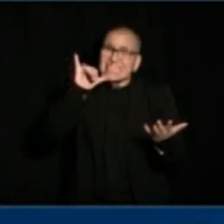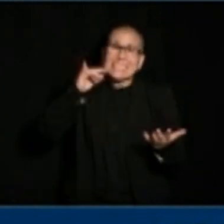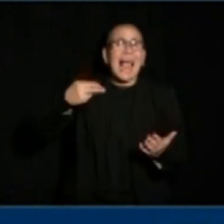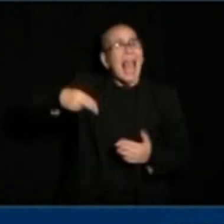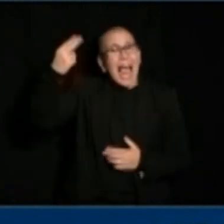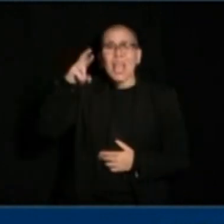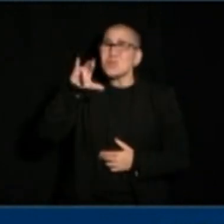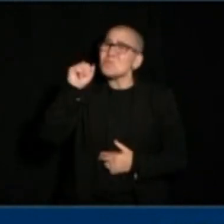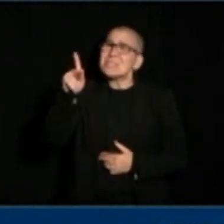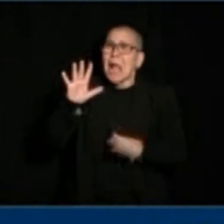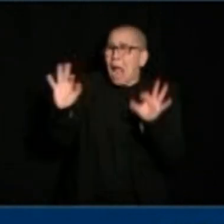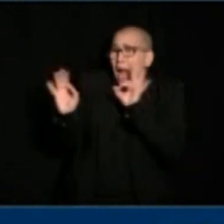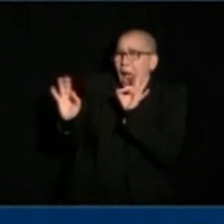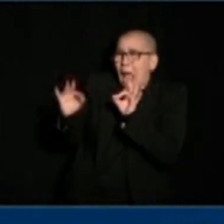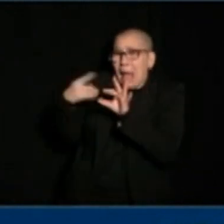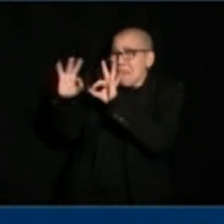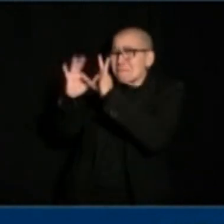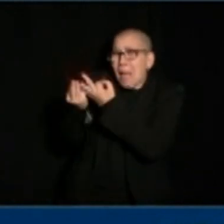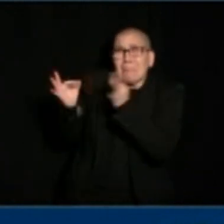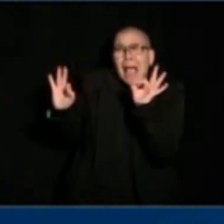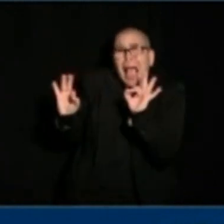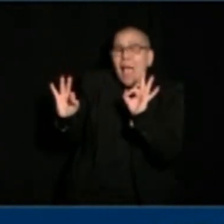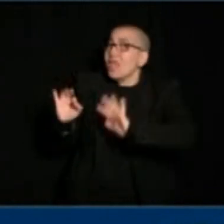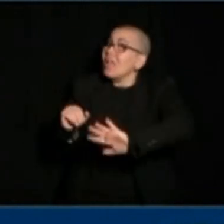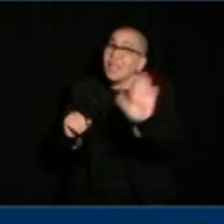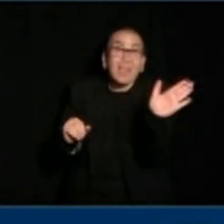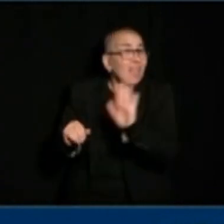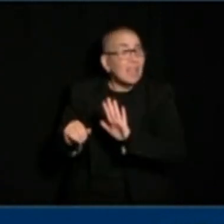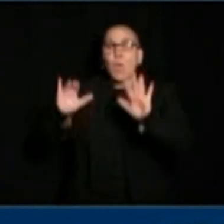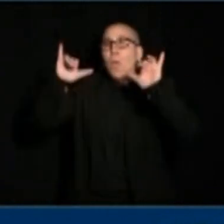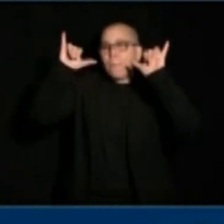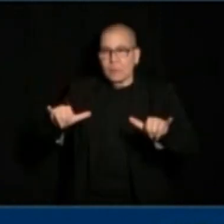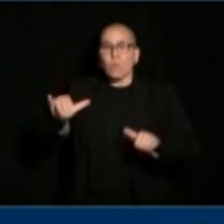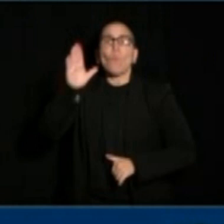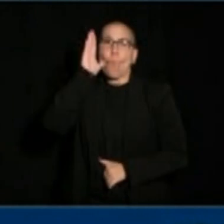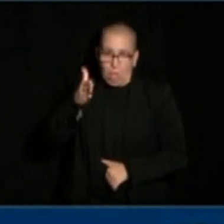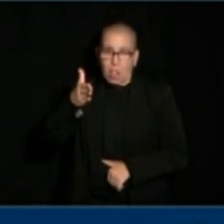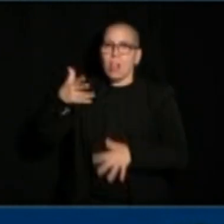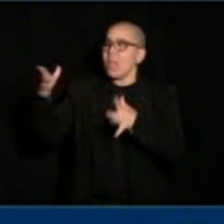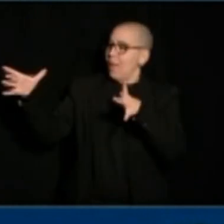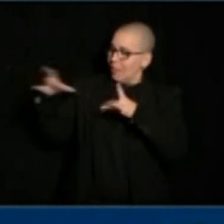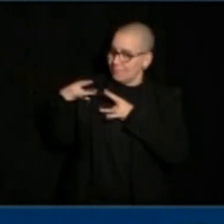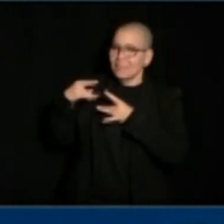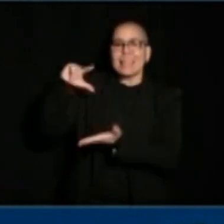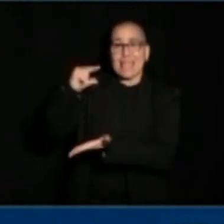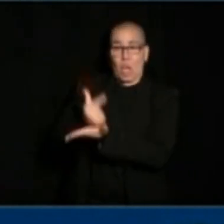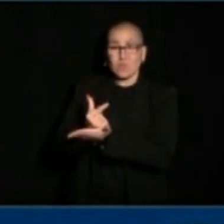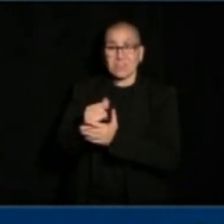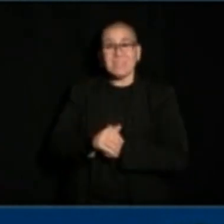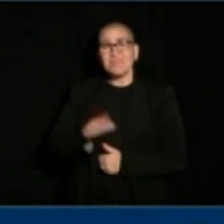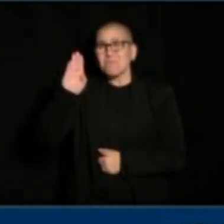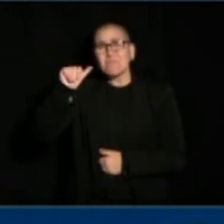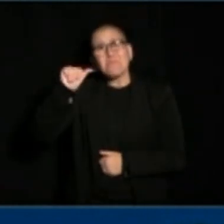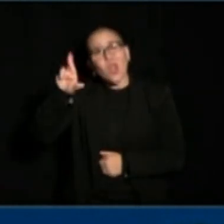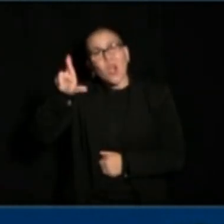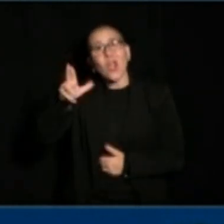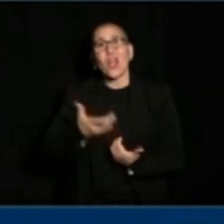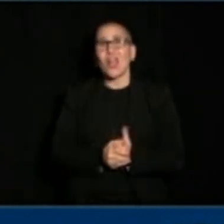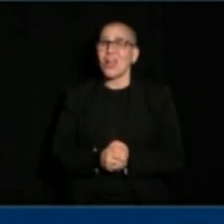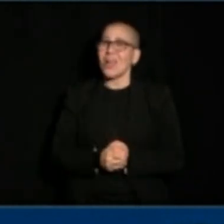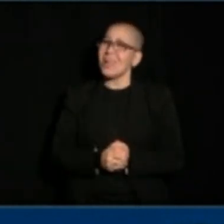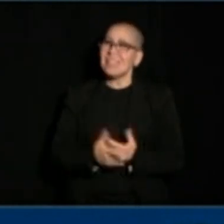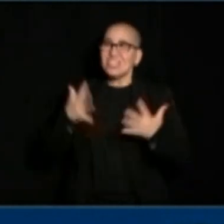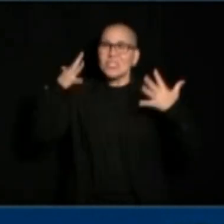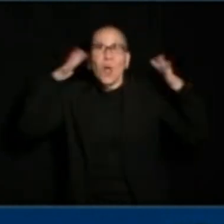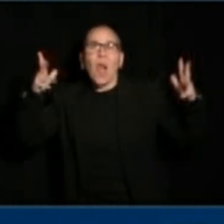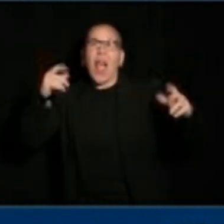big deal, but that's a risk. And that would be the same with a bar, even a little bit more. If it's a little bit noisier and you've got to cheer a little louder